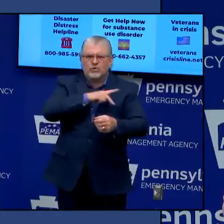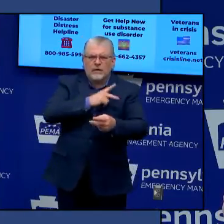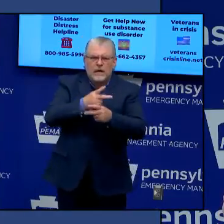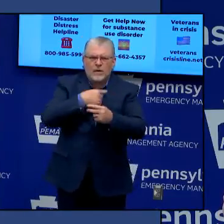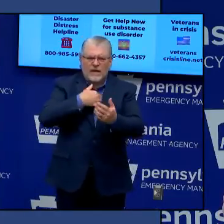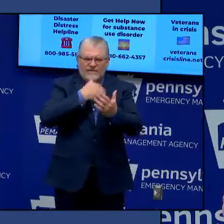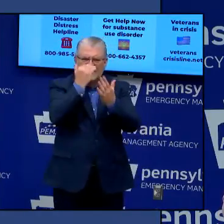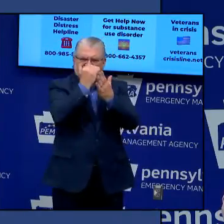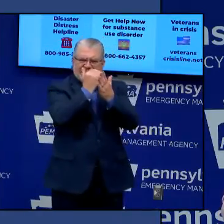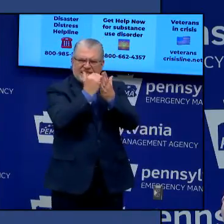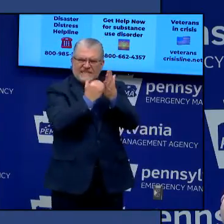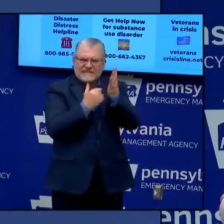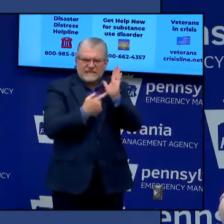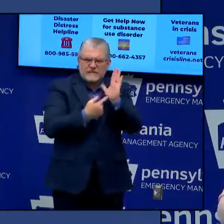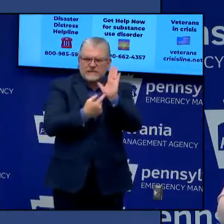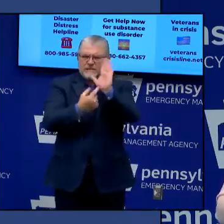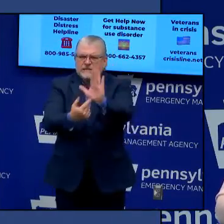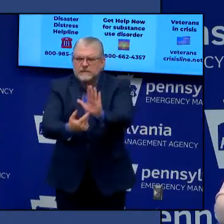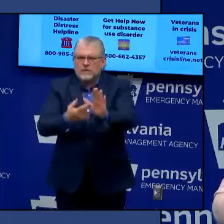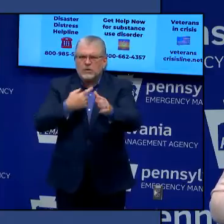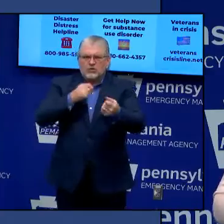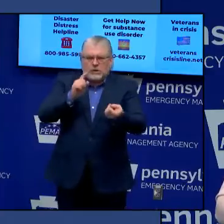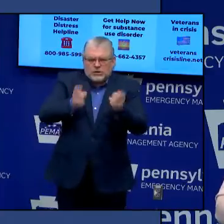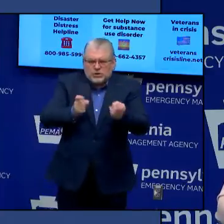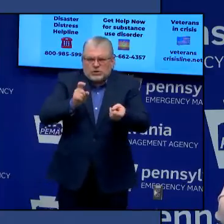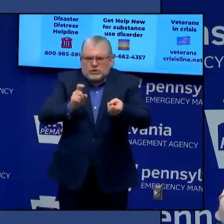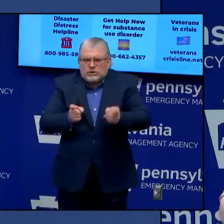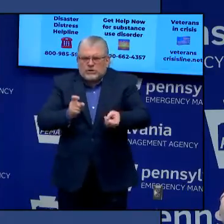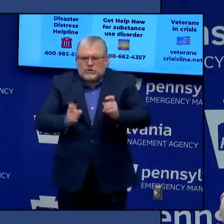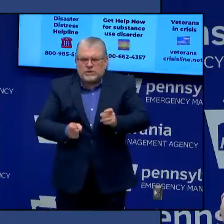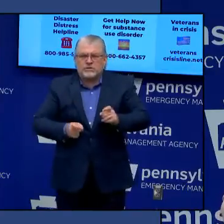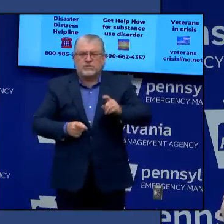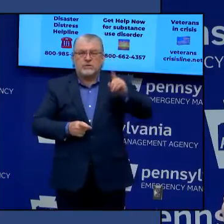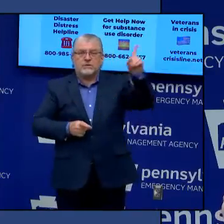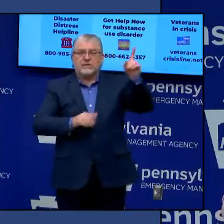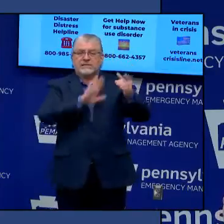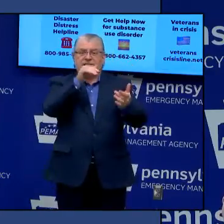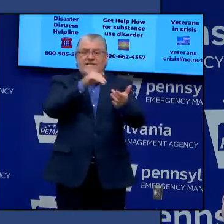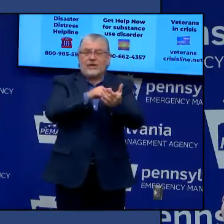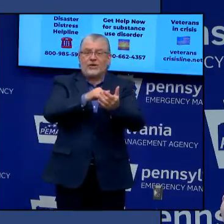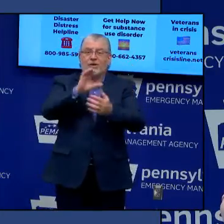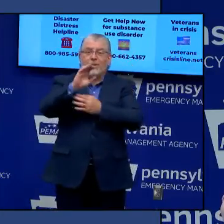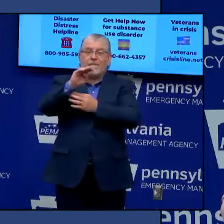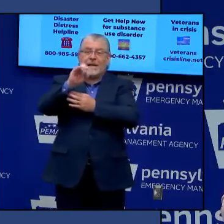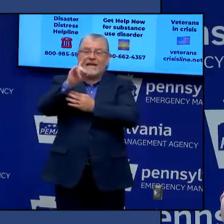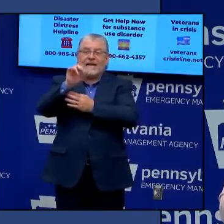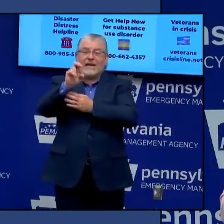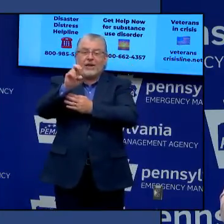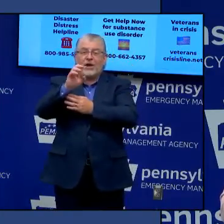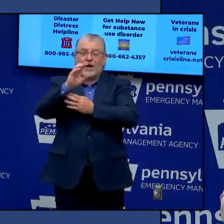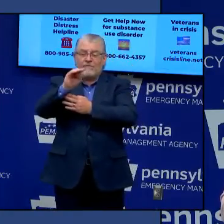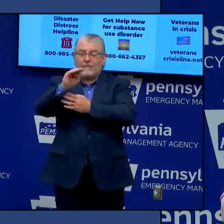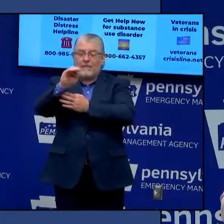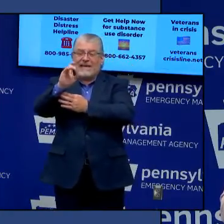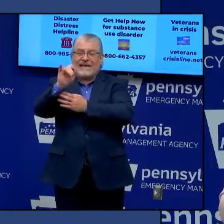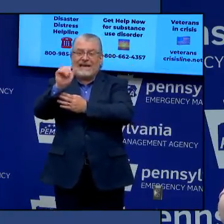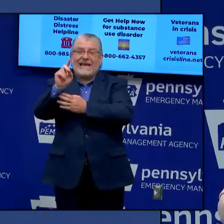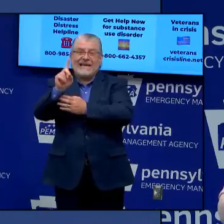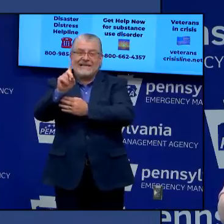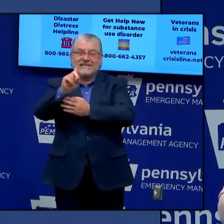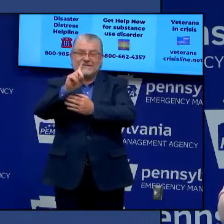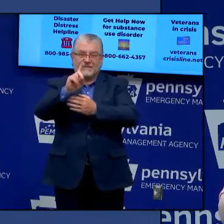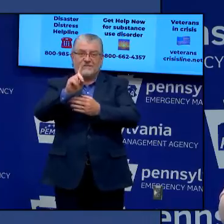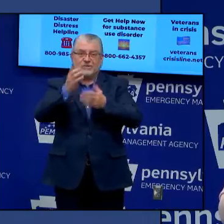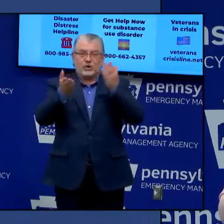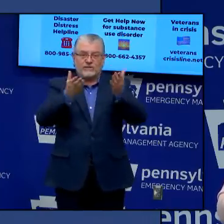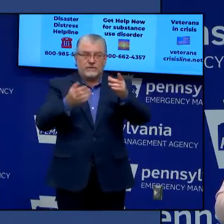the Center for Medicare and Medicaid Services federally, and we're working to make sure all the nursing homes are following that guidance. We have jumped